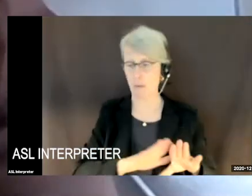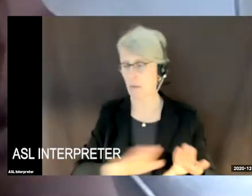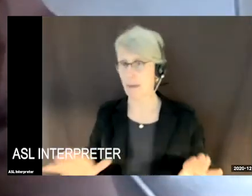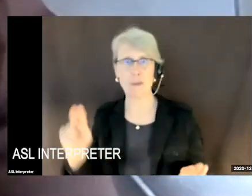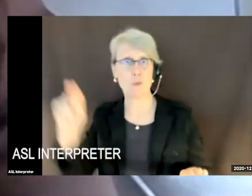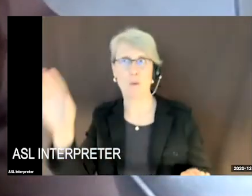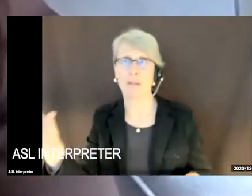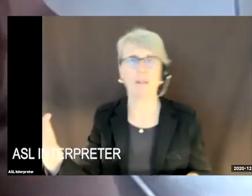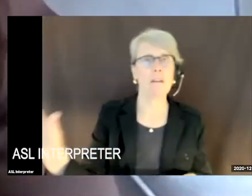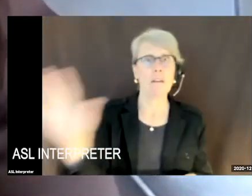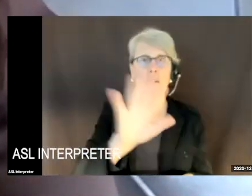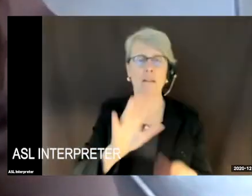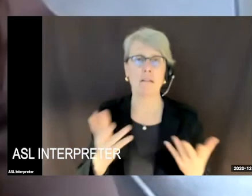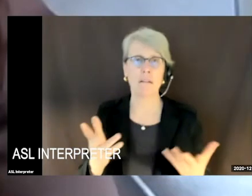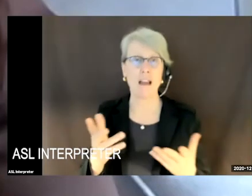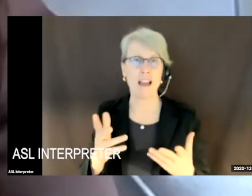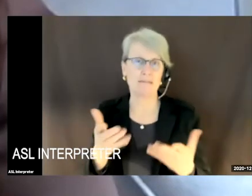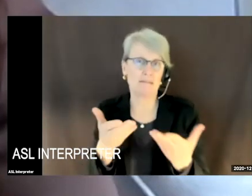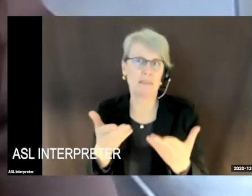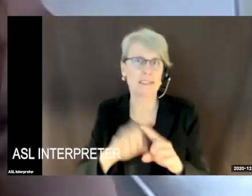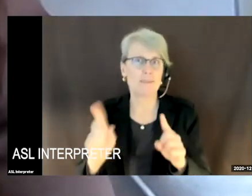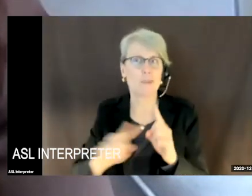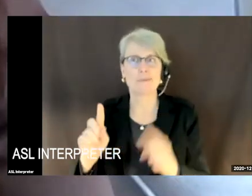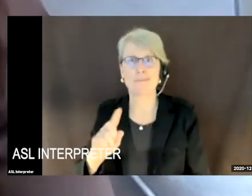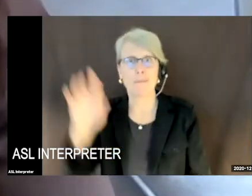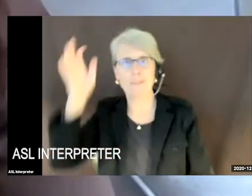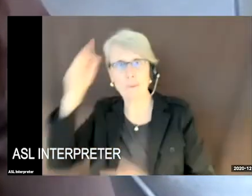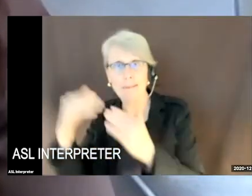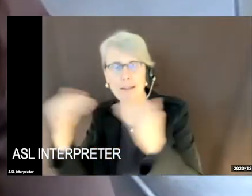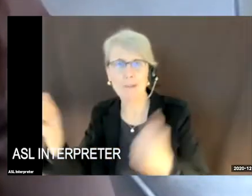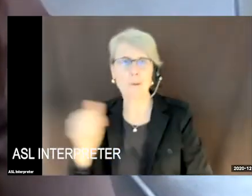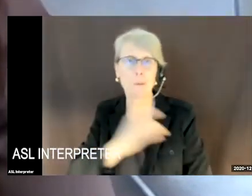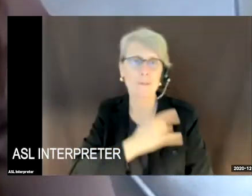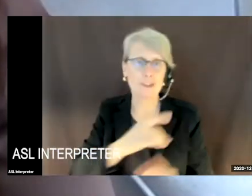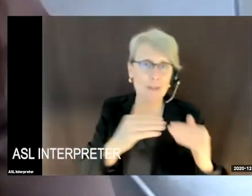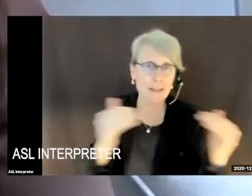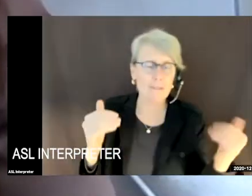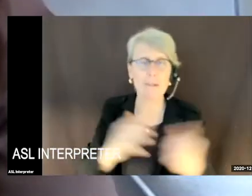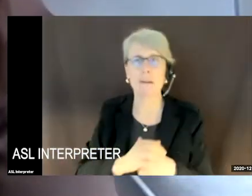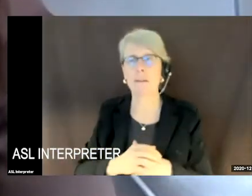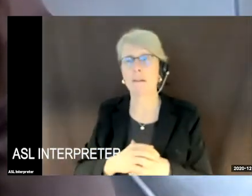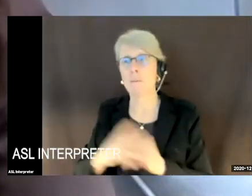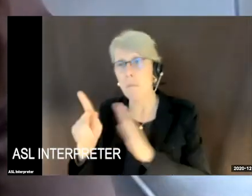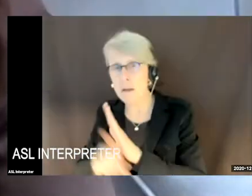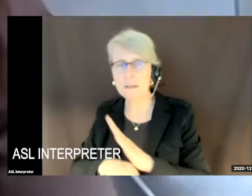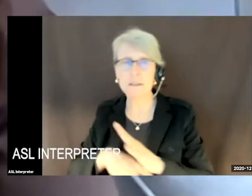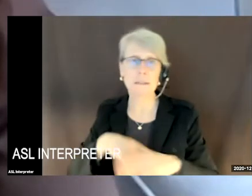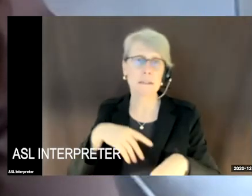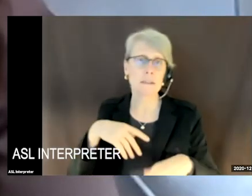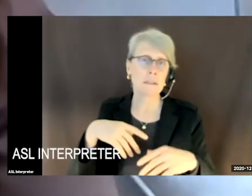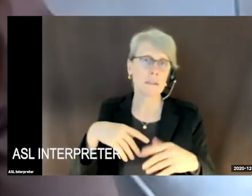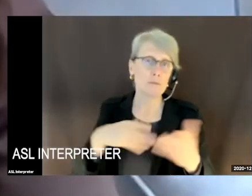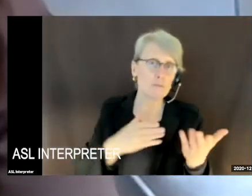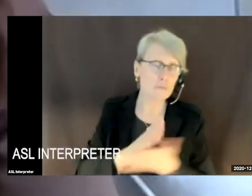fact that we are a federal, provincial, territorial sort of structure of governance and policy